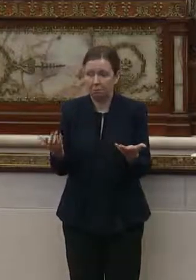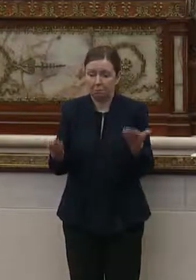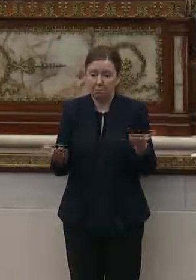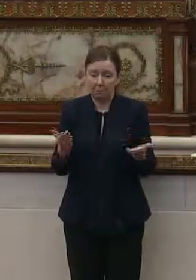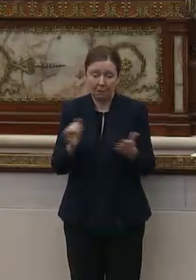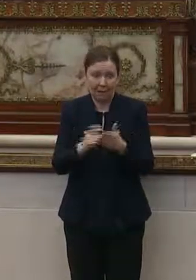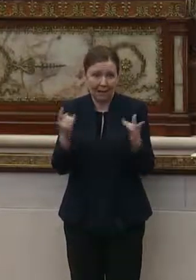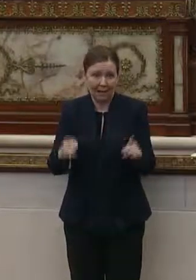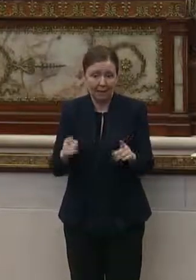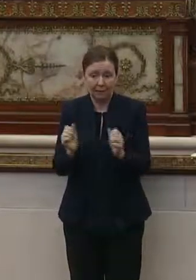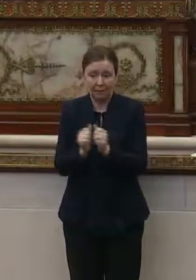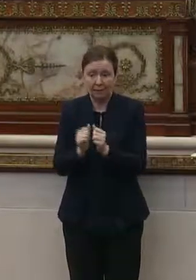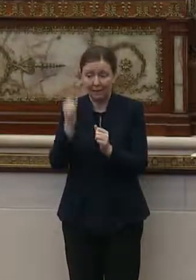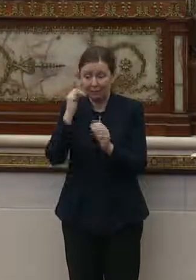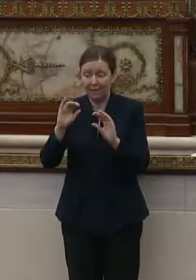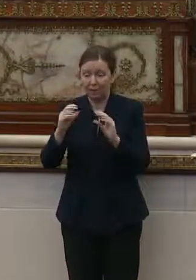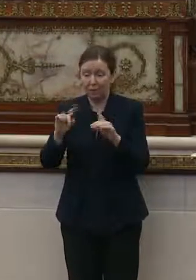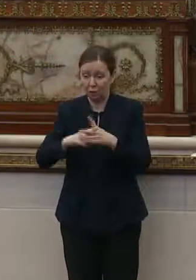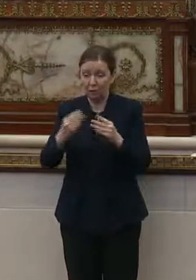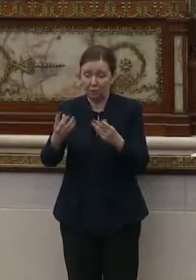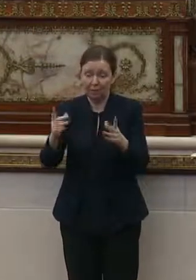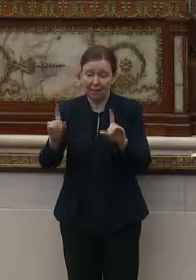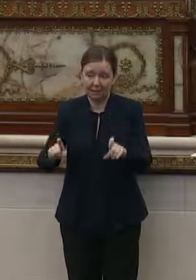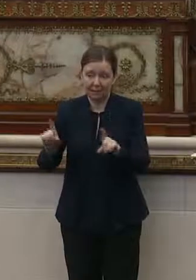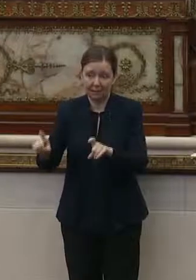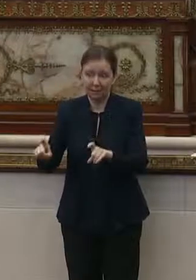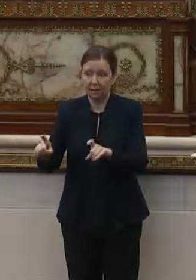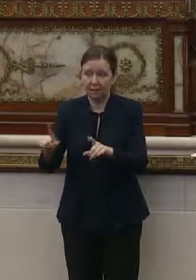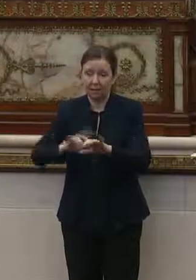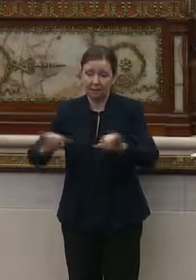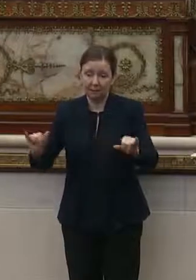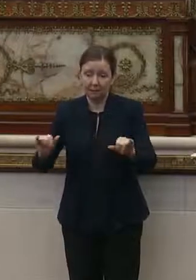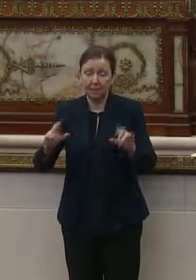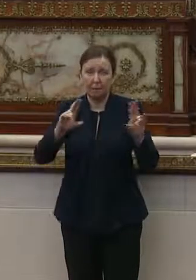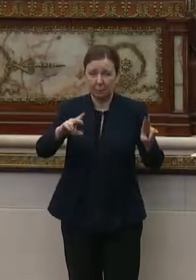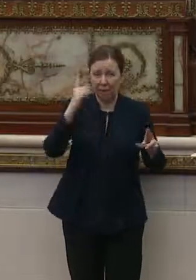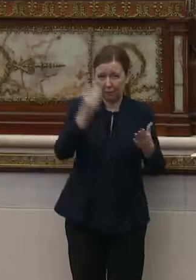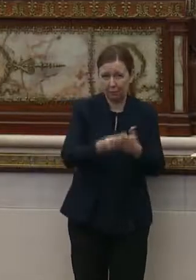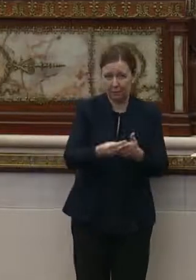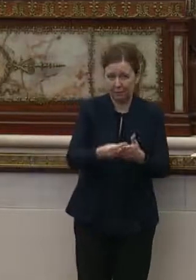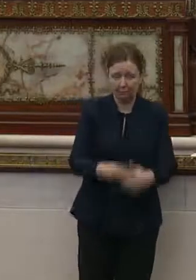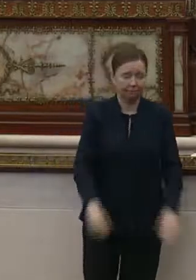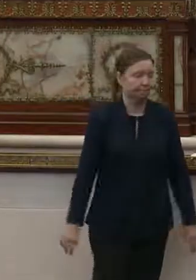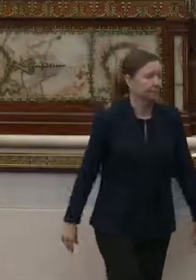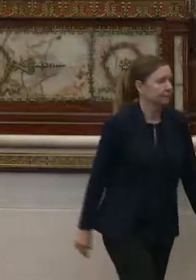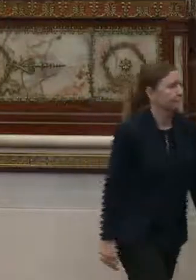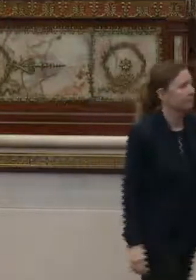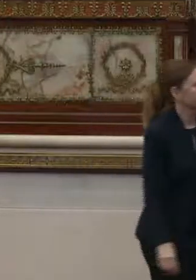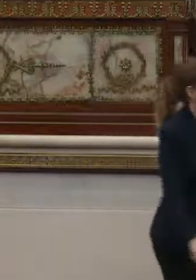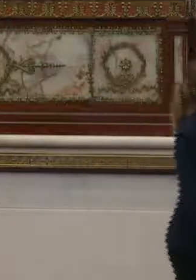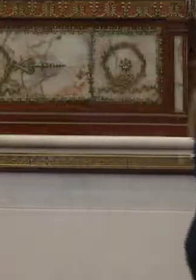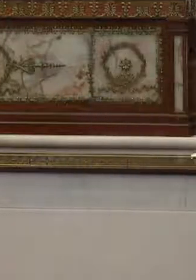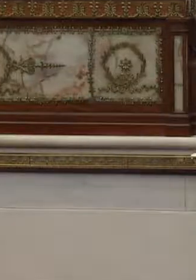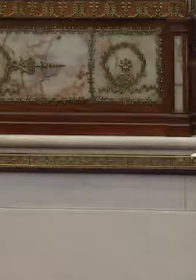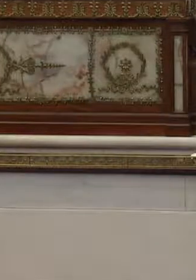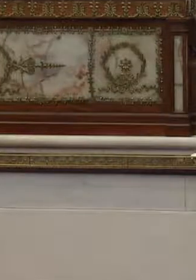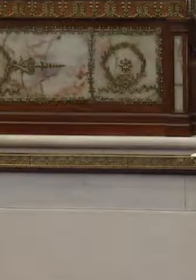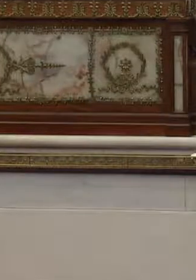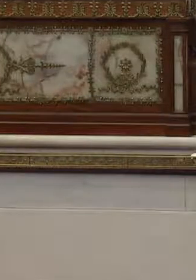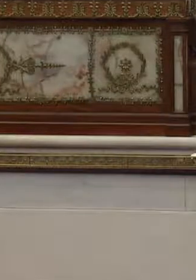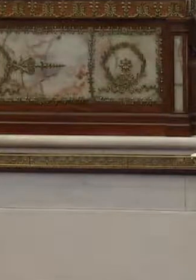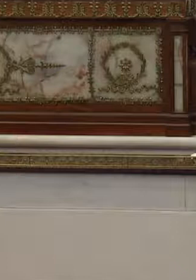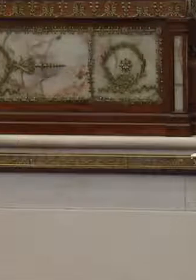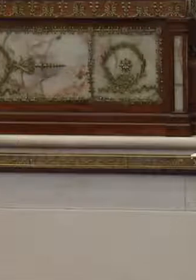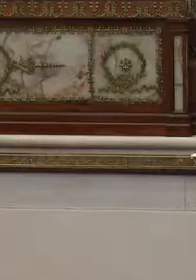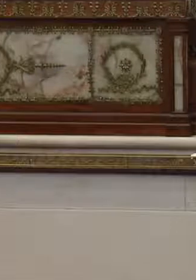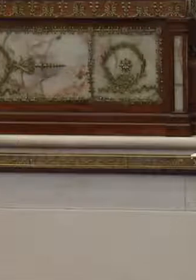was the case that this organization started providing testing at the same time they were applying for funding. So it's the case that